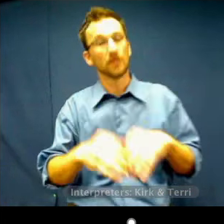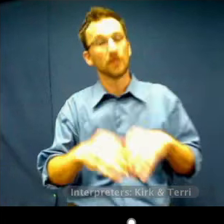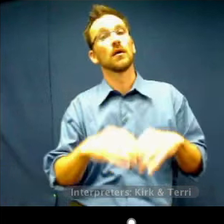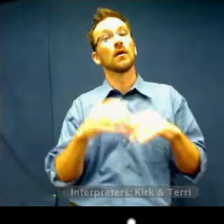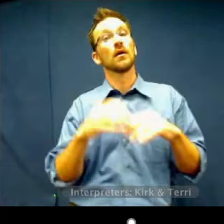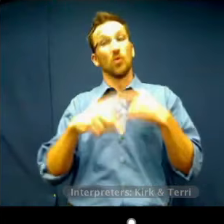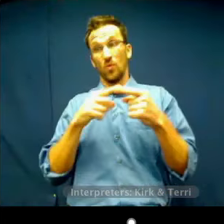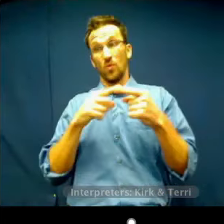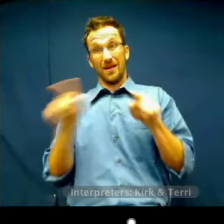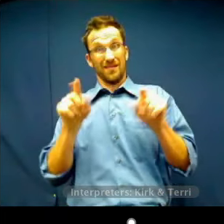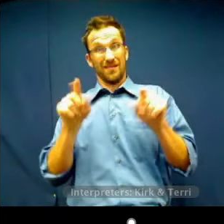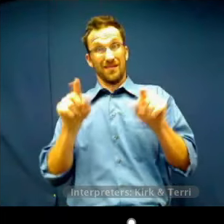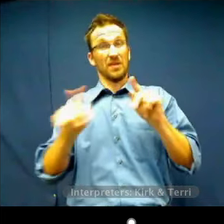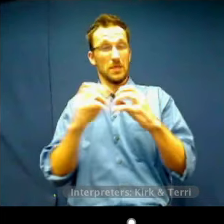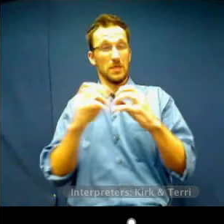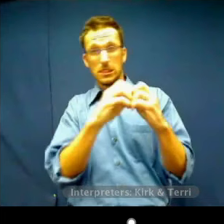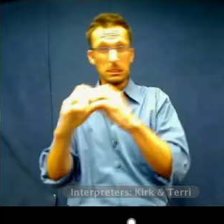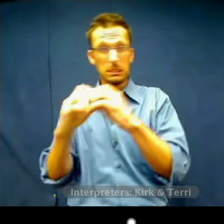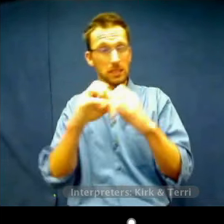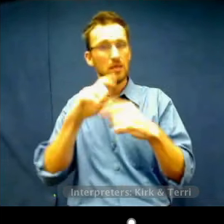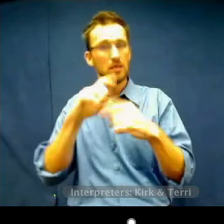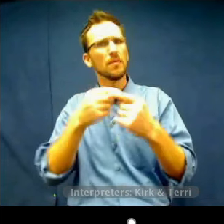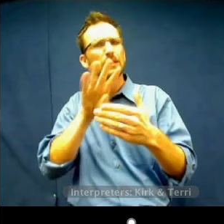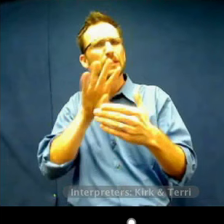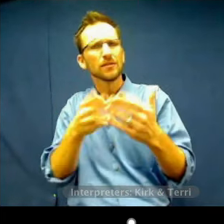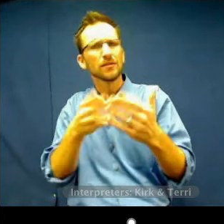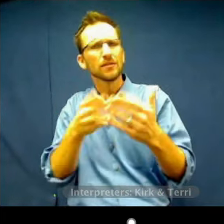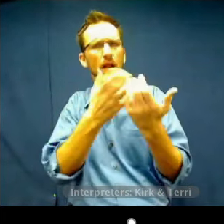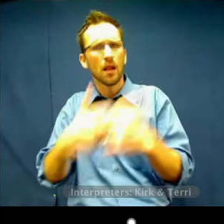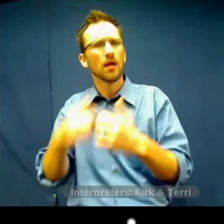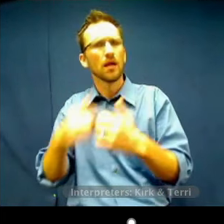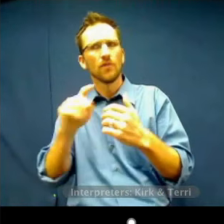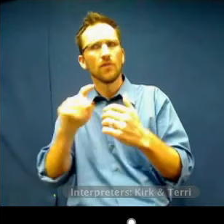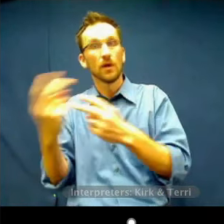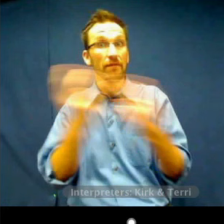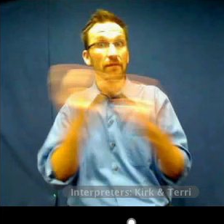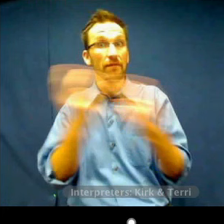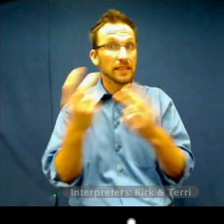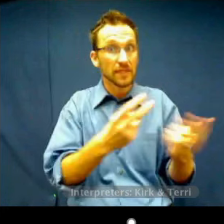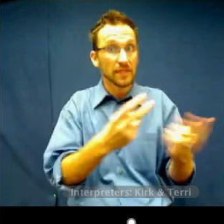has been some of the hardest legal work and interpreting work that I have ever